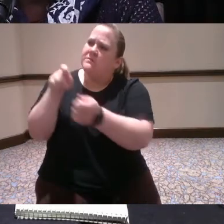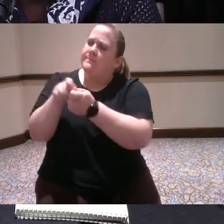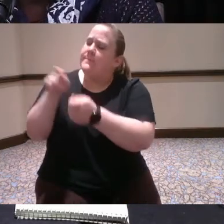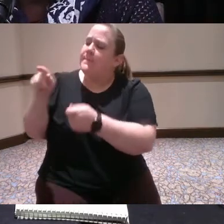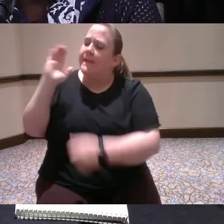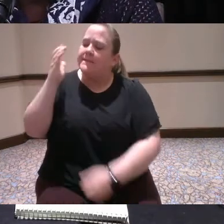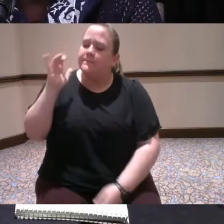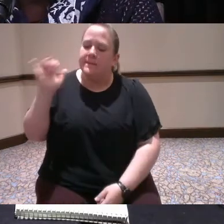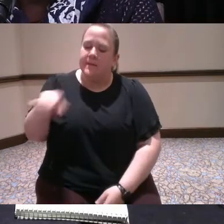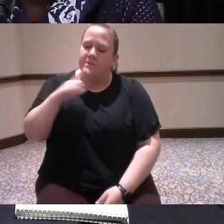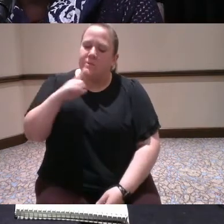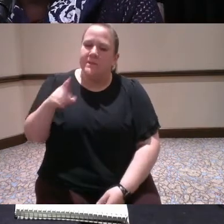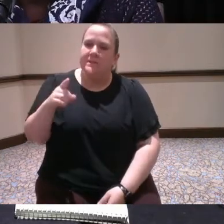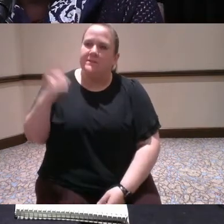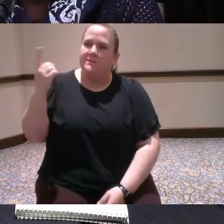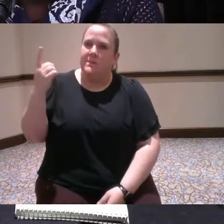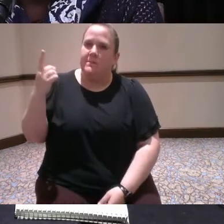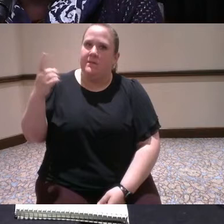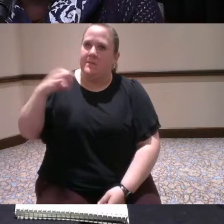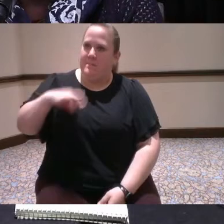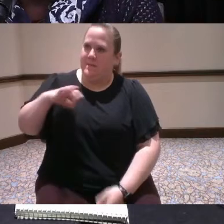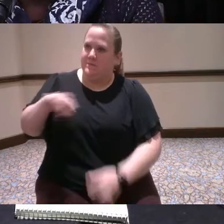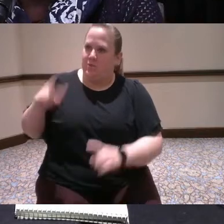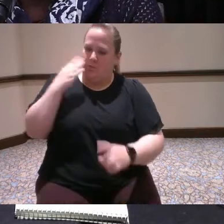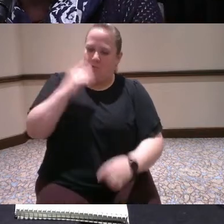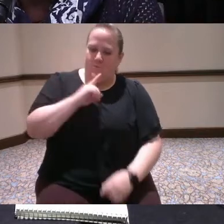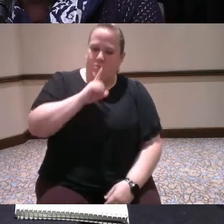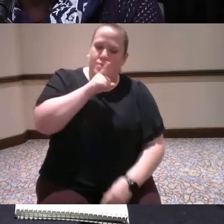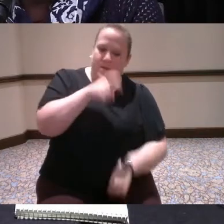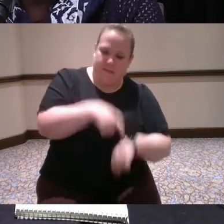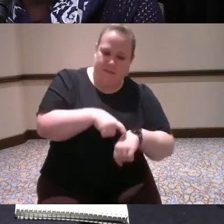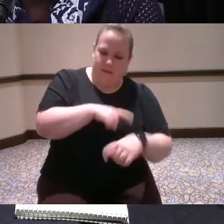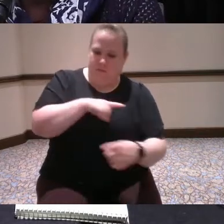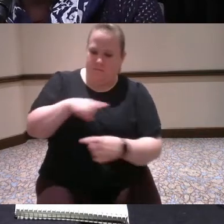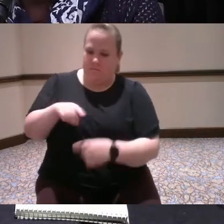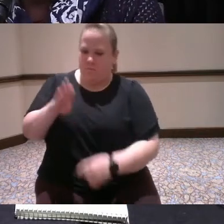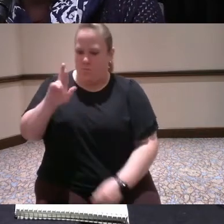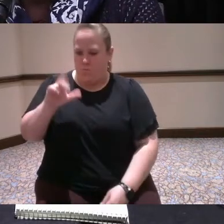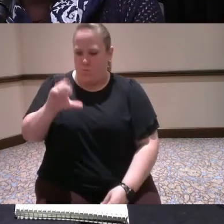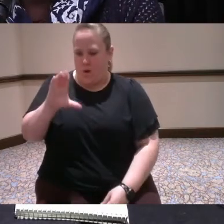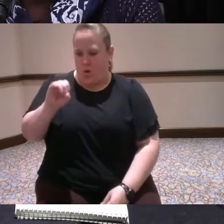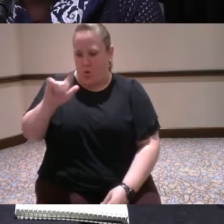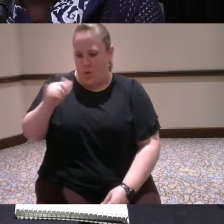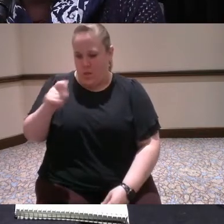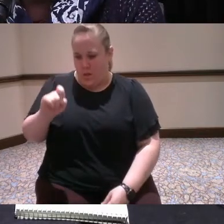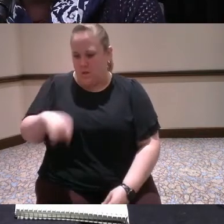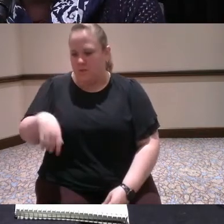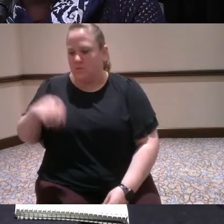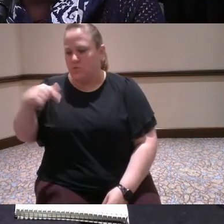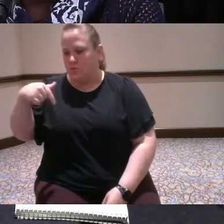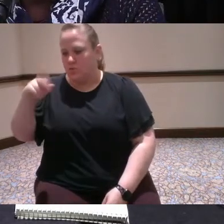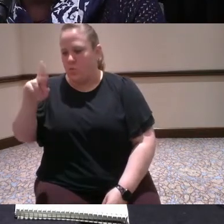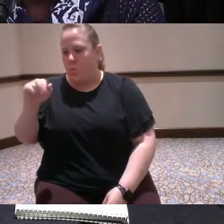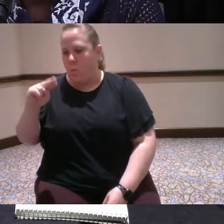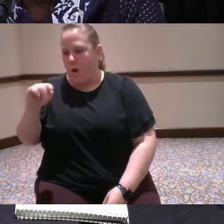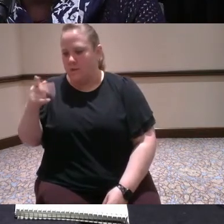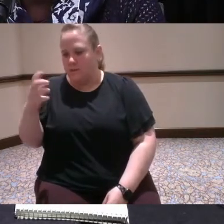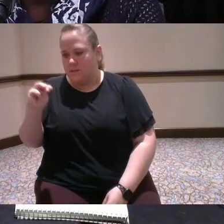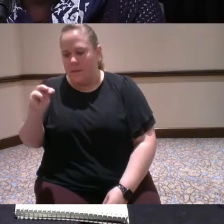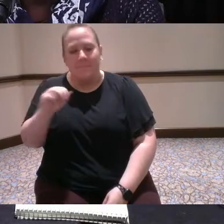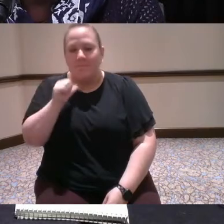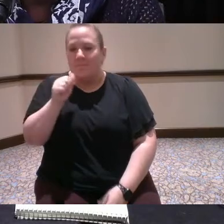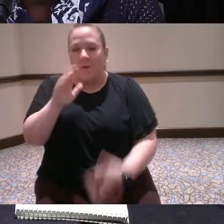just seems like that is a strain of Pittsburgh work, from real time to bricolage to quantum. Again, they're not all the same, but there's